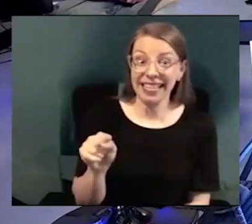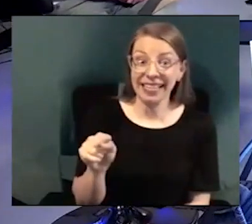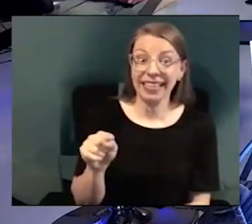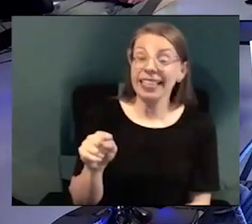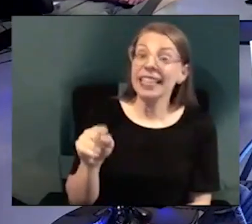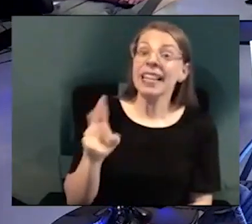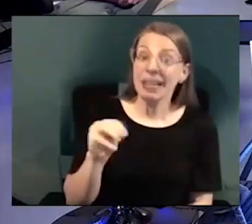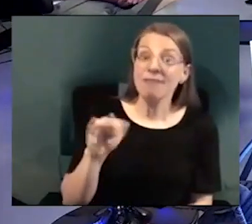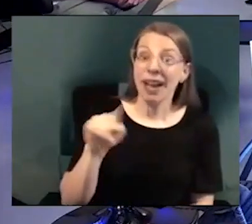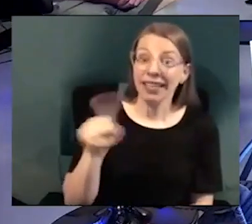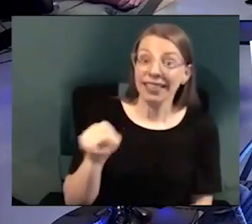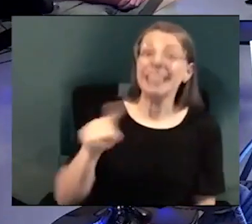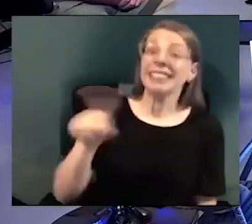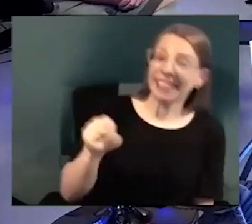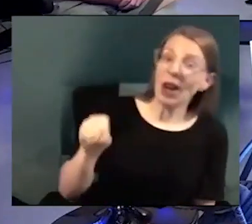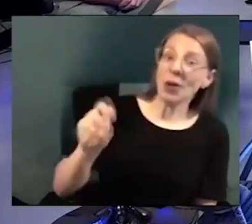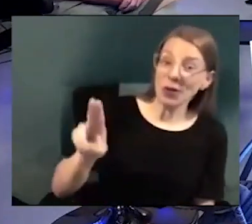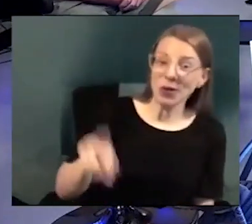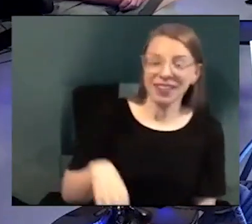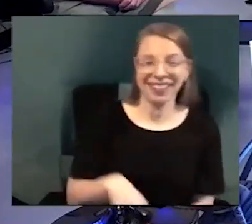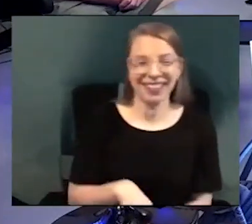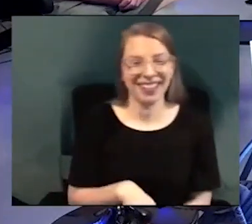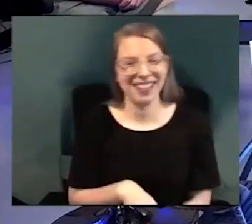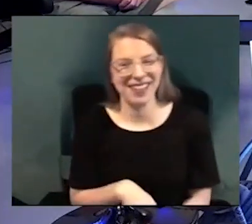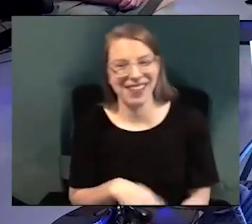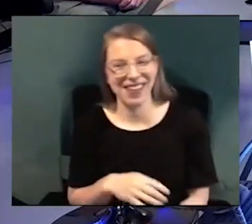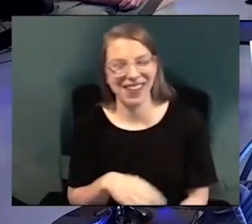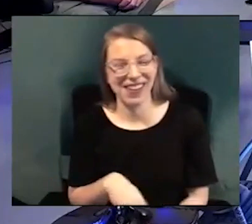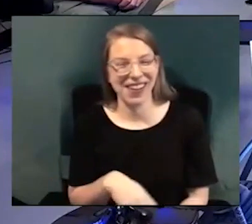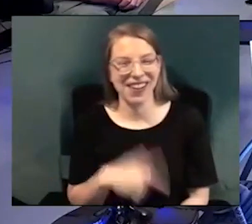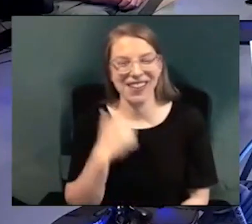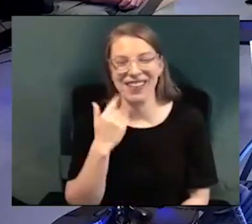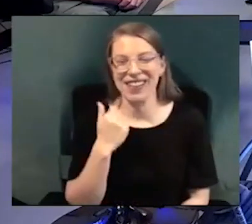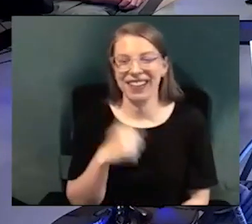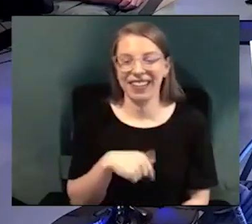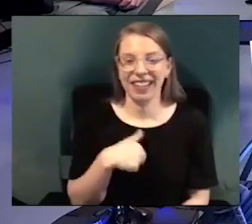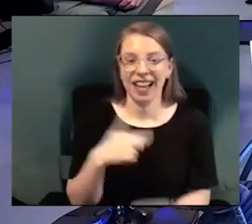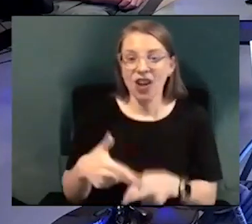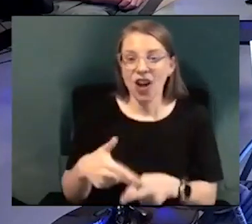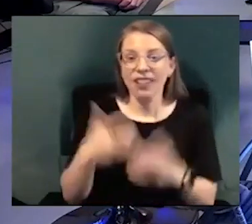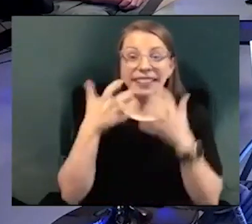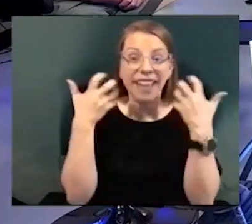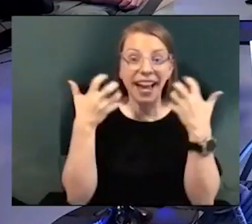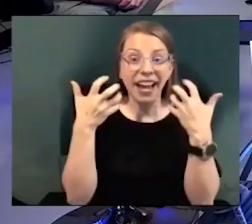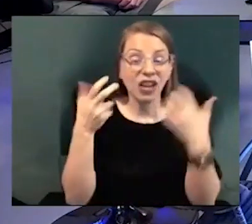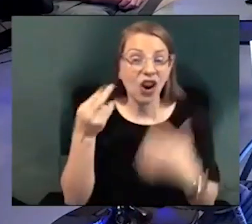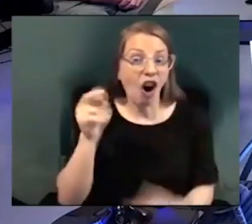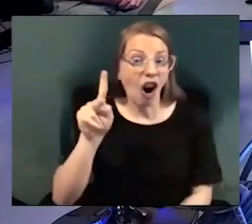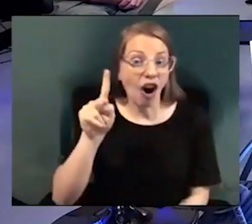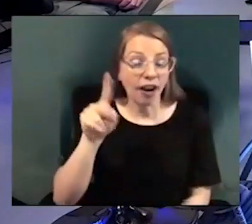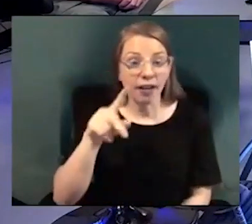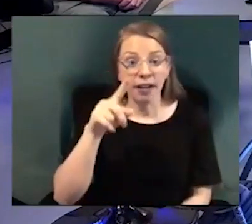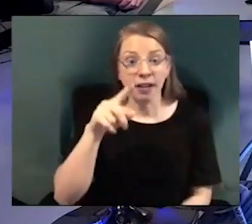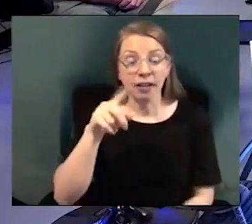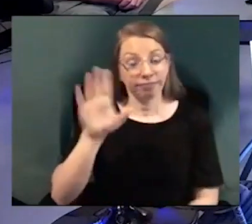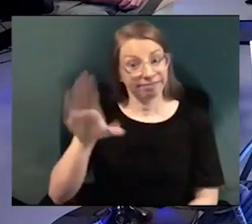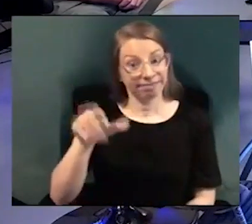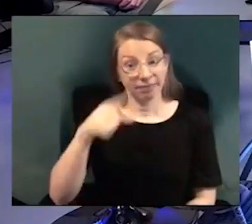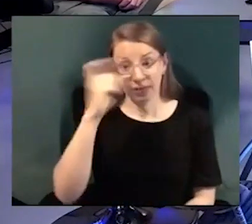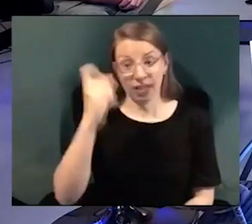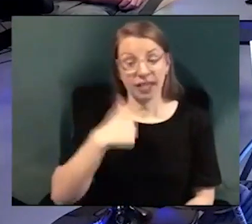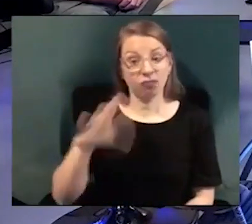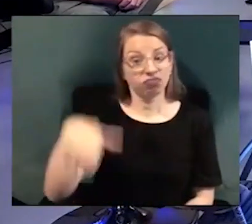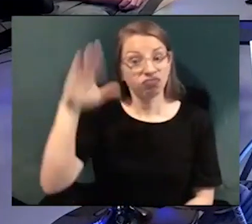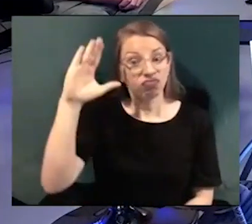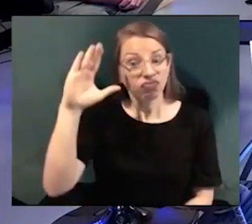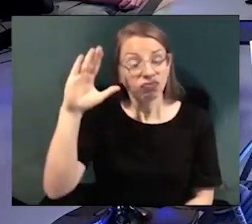M-I-Z? ZOU. All right, there you go. Yeah. So I'm what's called a Tiger Hawk because I grew up clearly as a Missouri Tiger, but I've been in KU